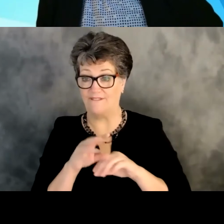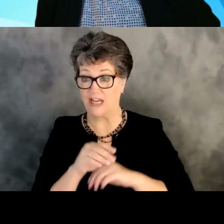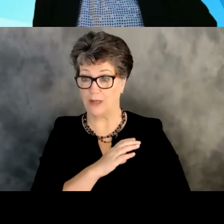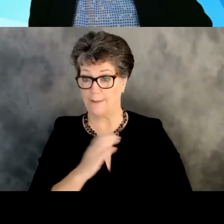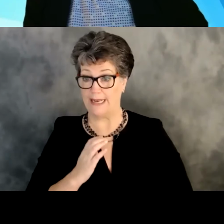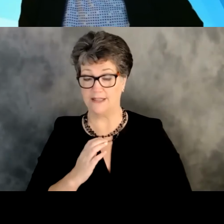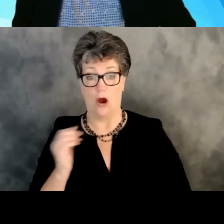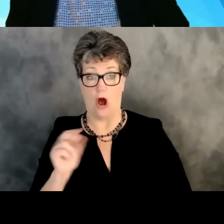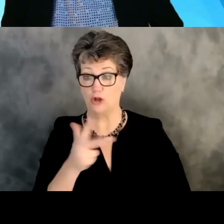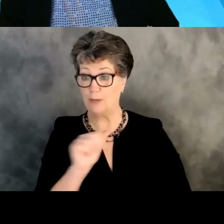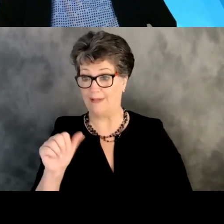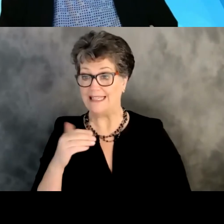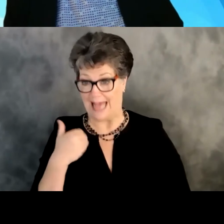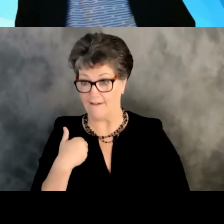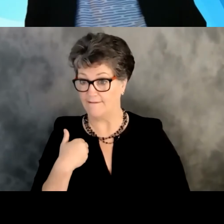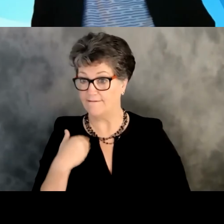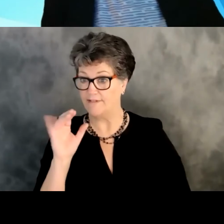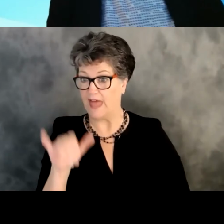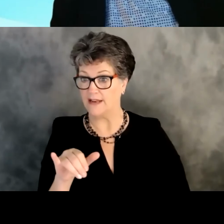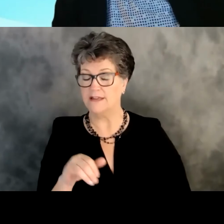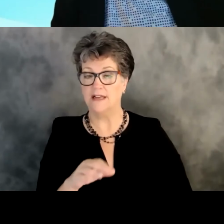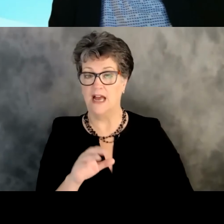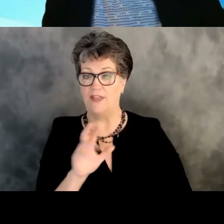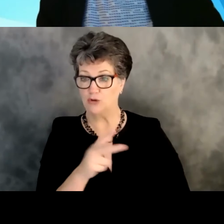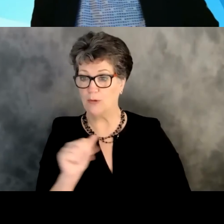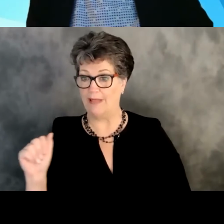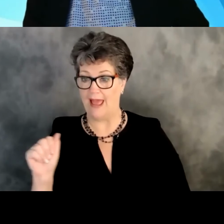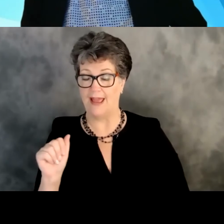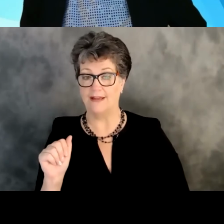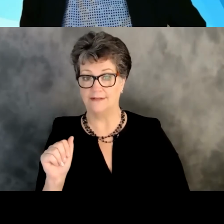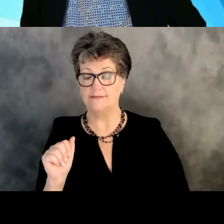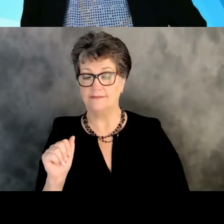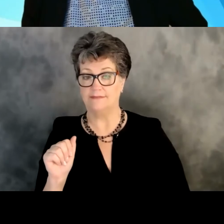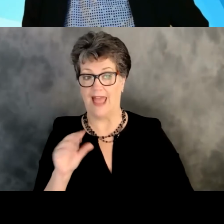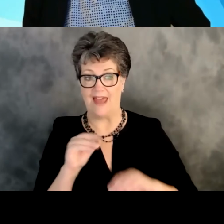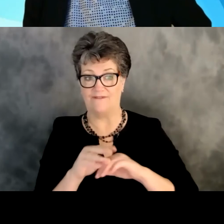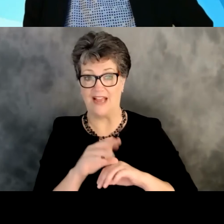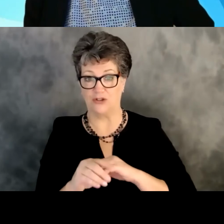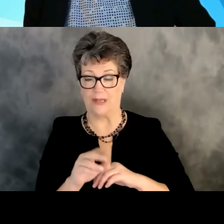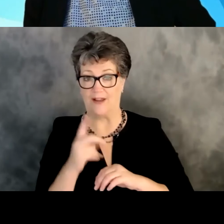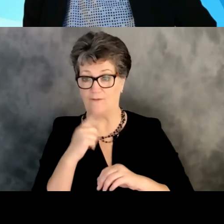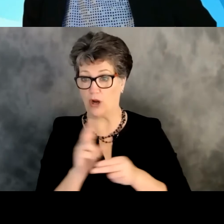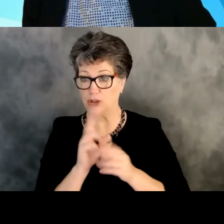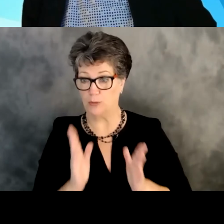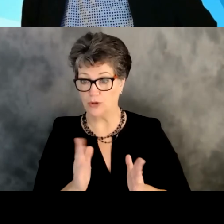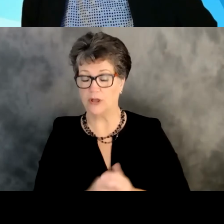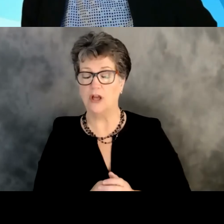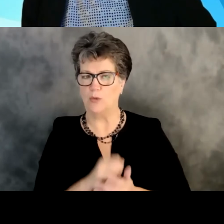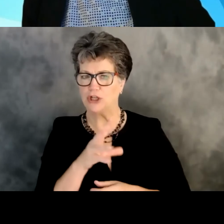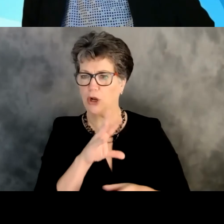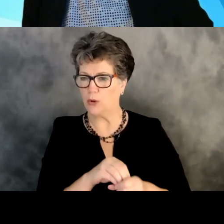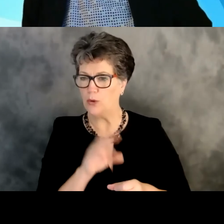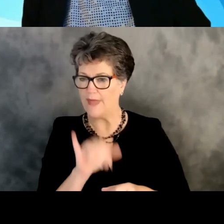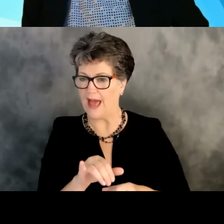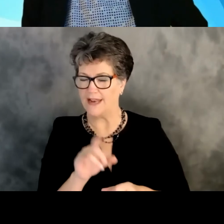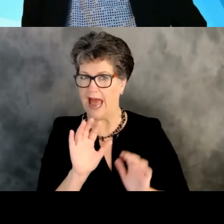all AAAs do have this, the AAA Advisory Council of Consumers. And so that's something that we should include in looking at how can